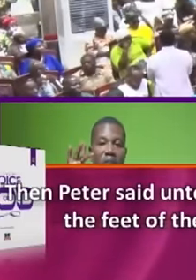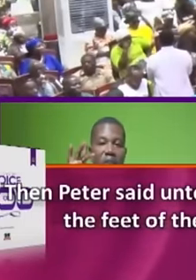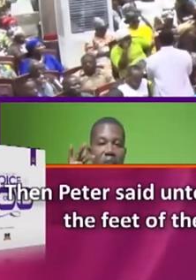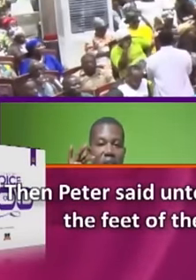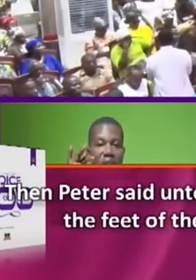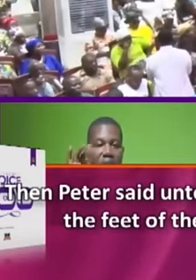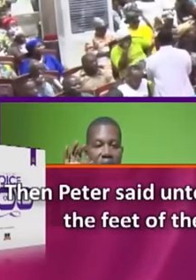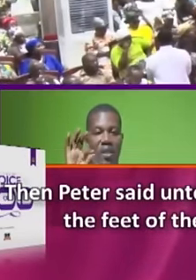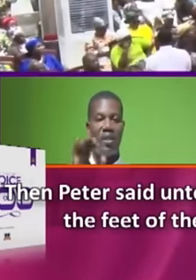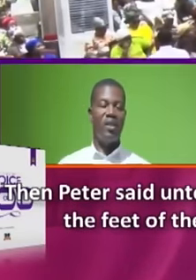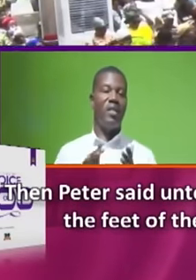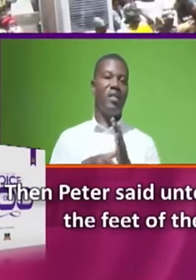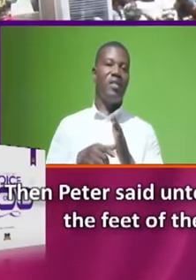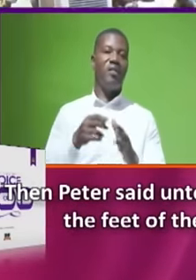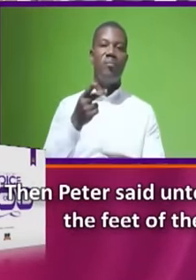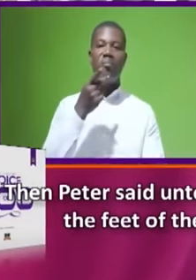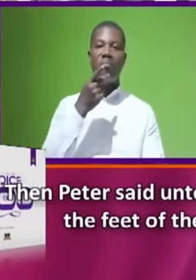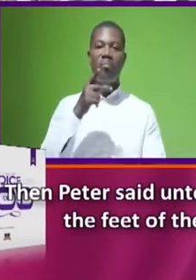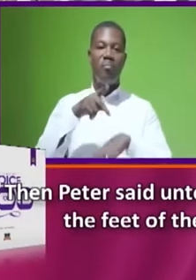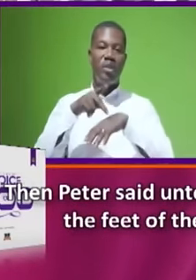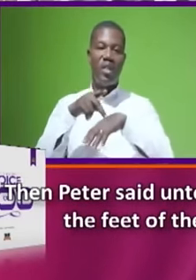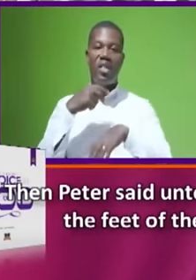Then Peter said unto her.